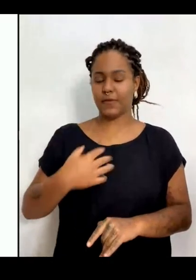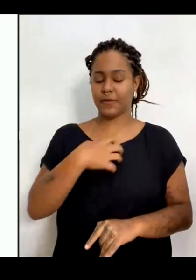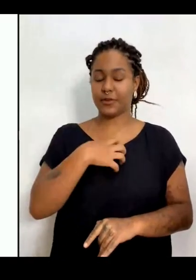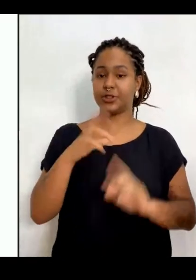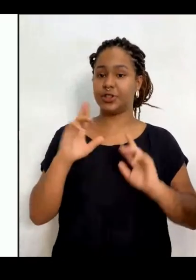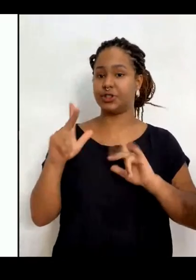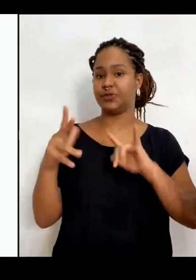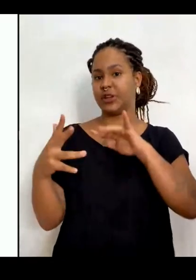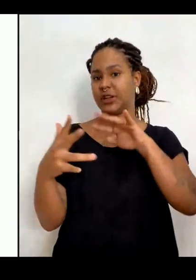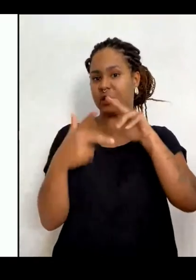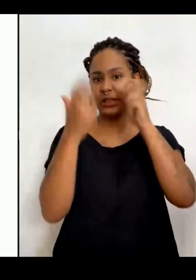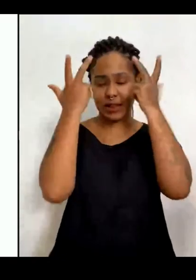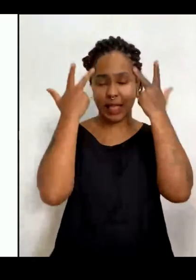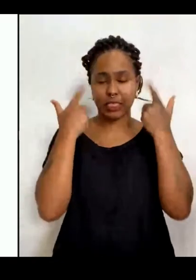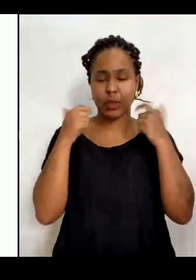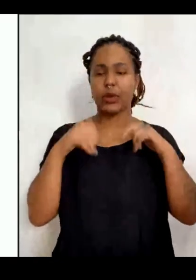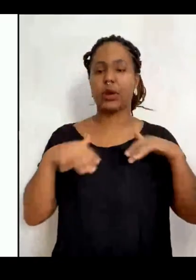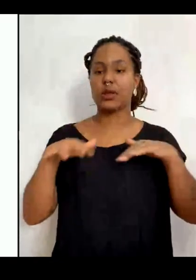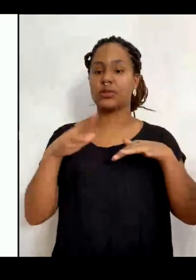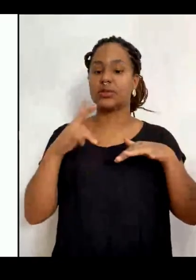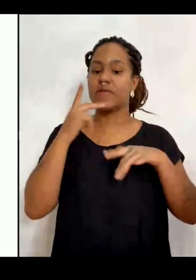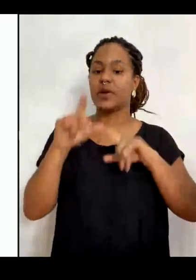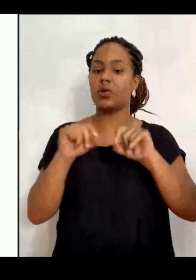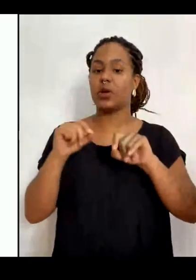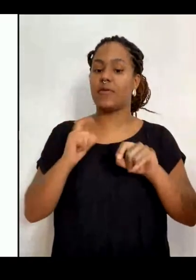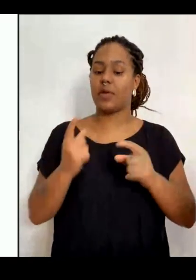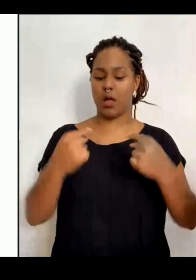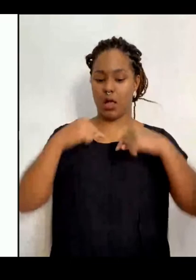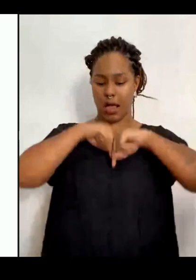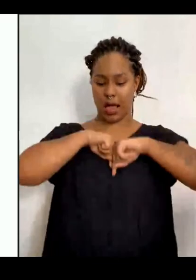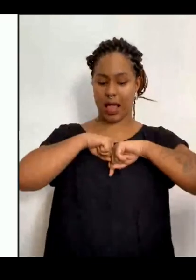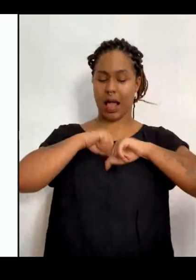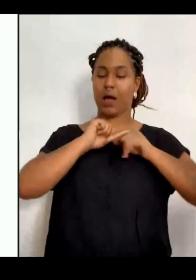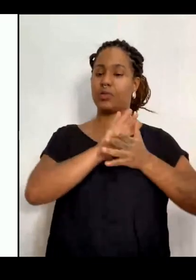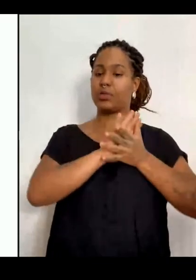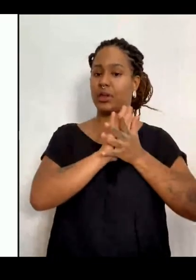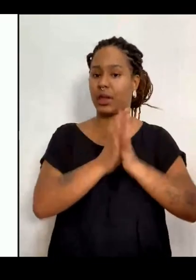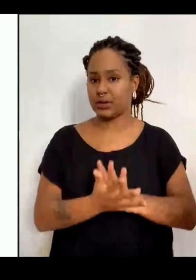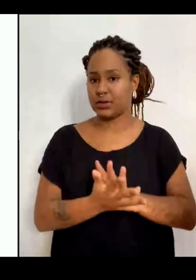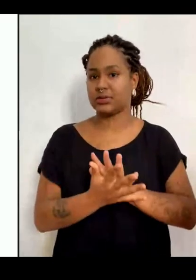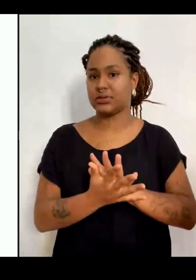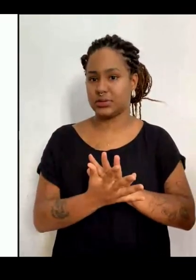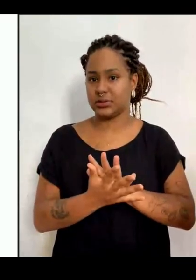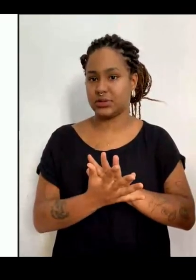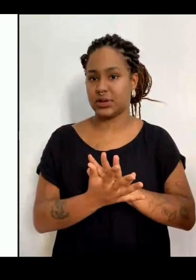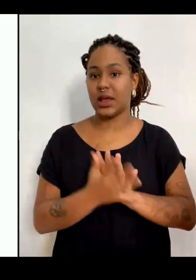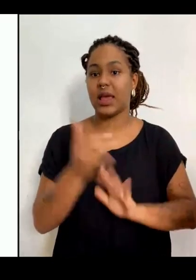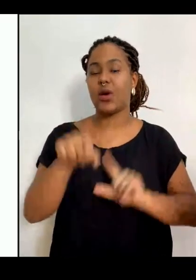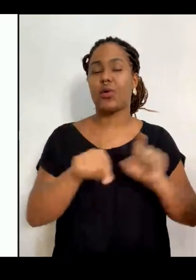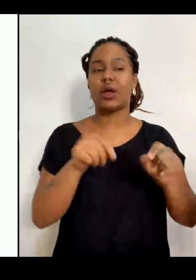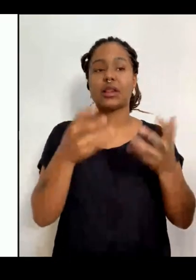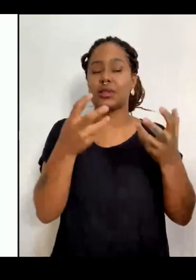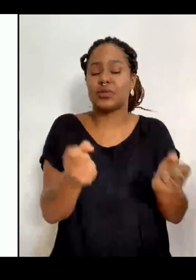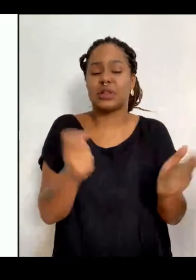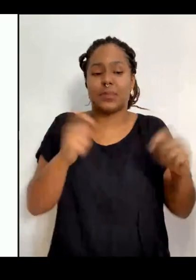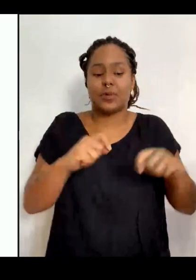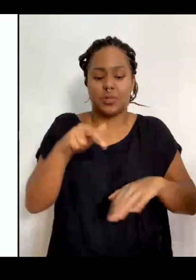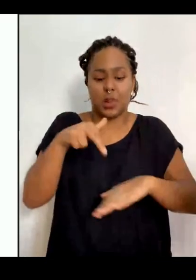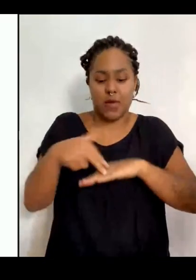and I quote him here the denial of the possibility of living on Earth in the presence of another